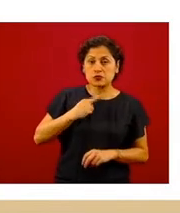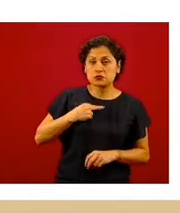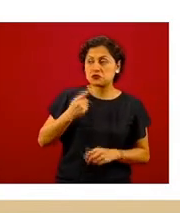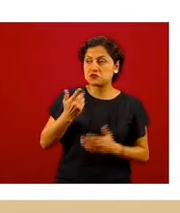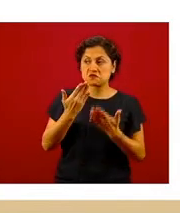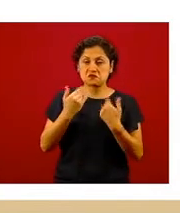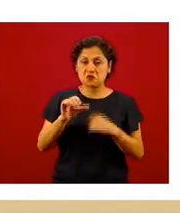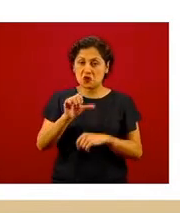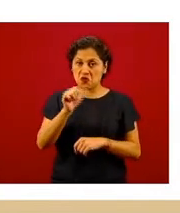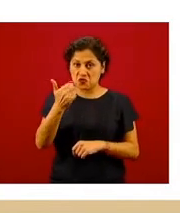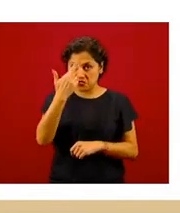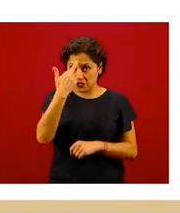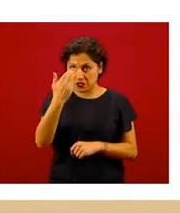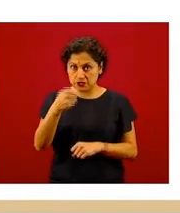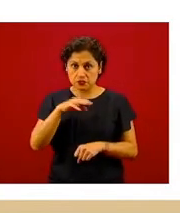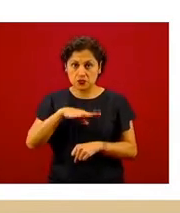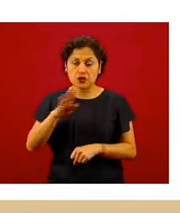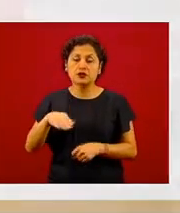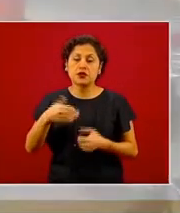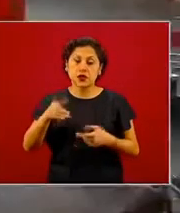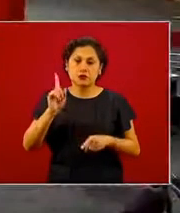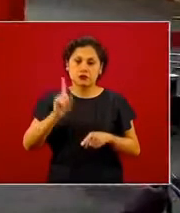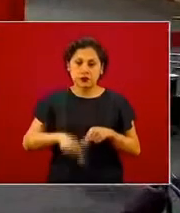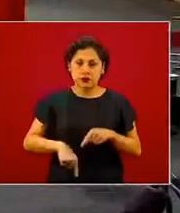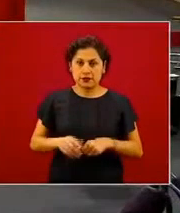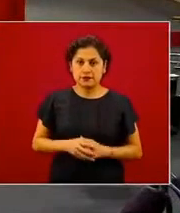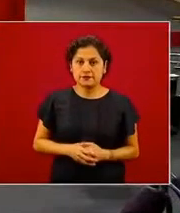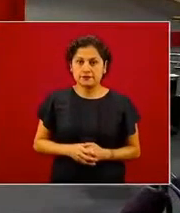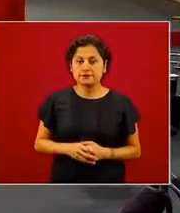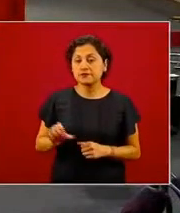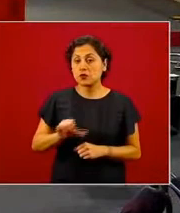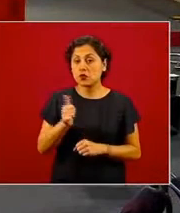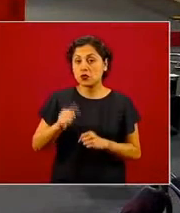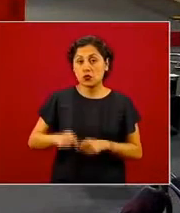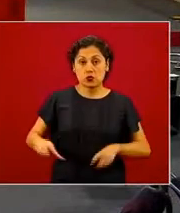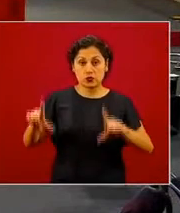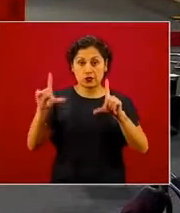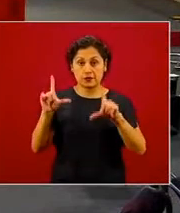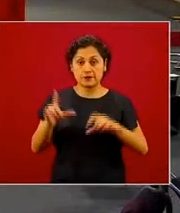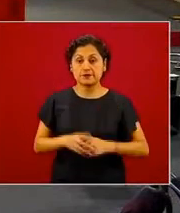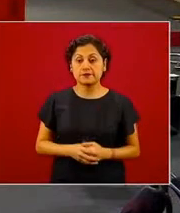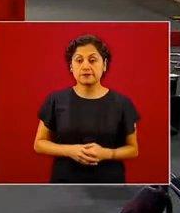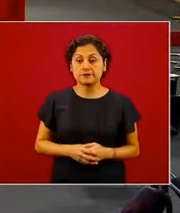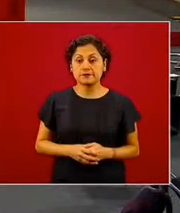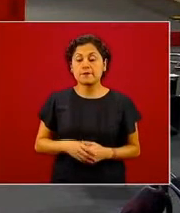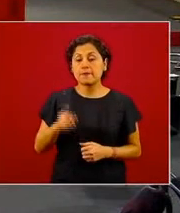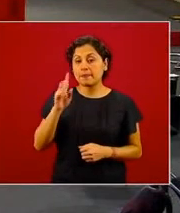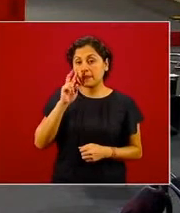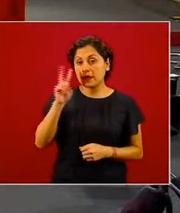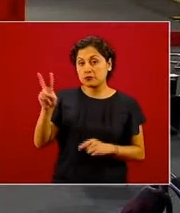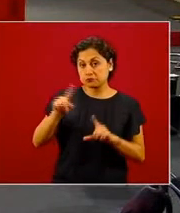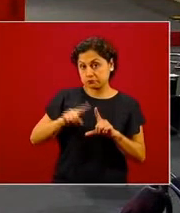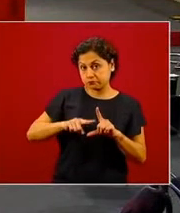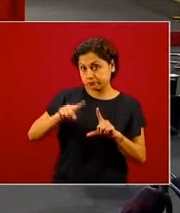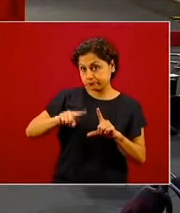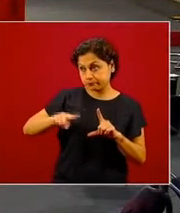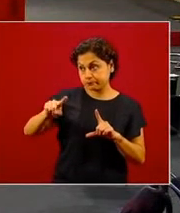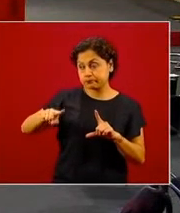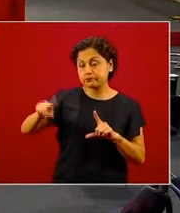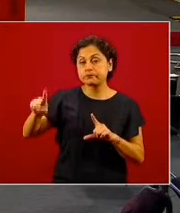Test results are still pending. On the next slide, we can see the epi curve.